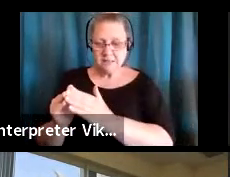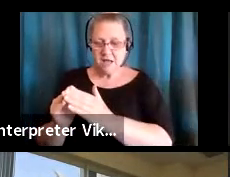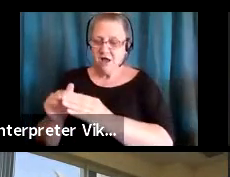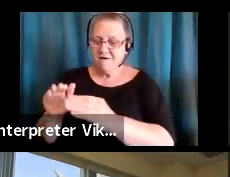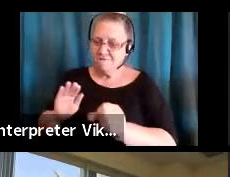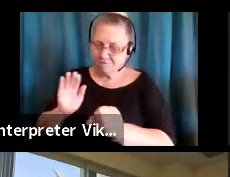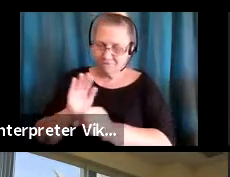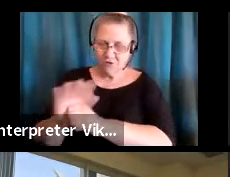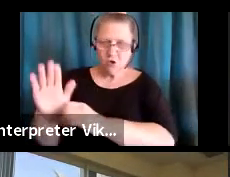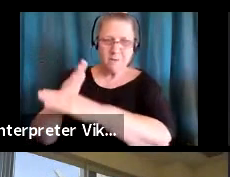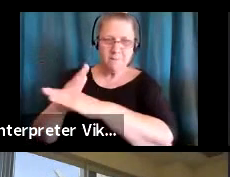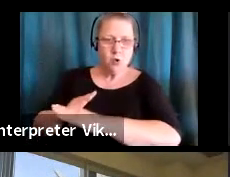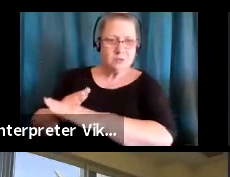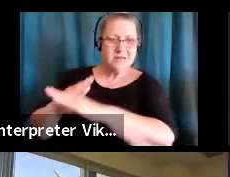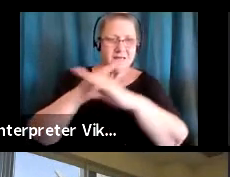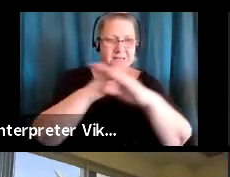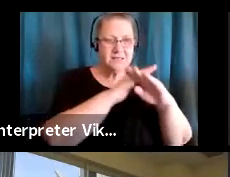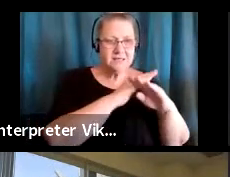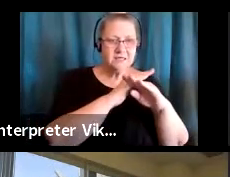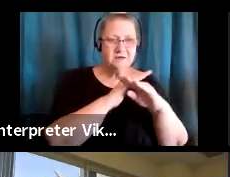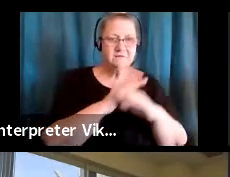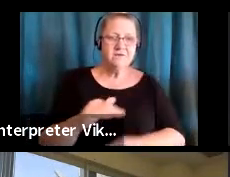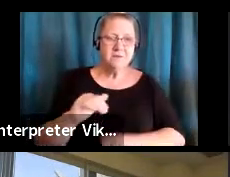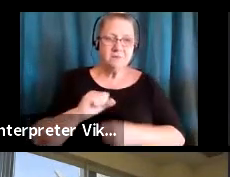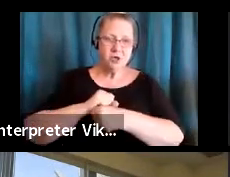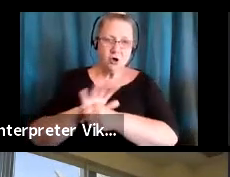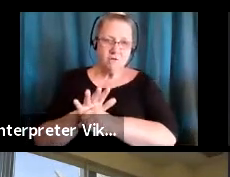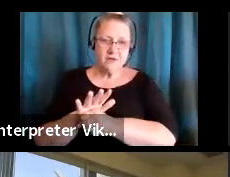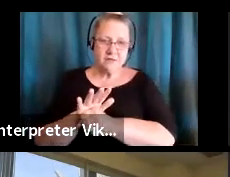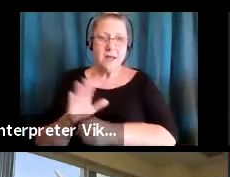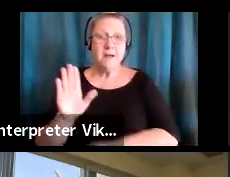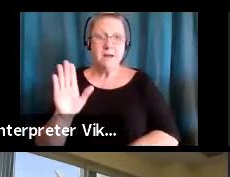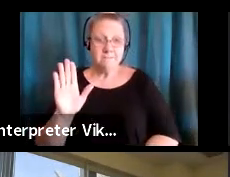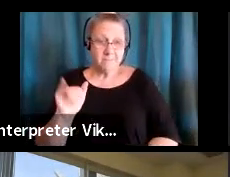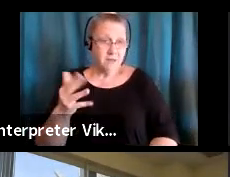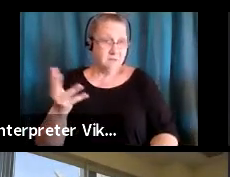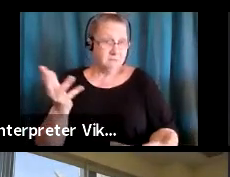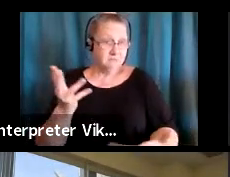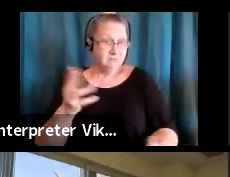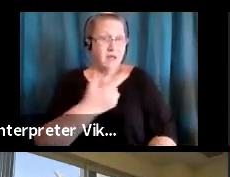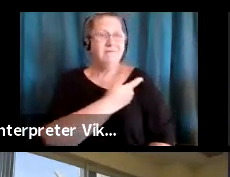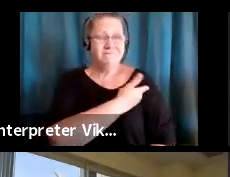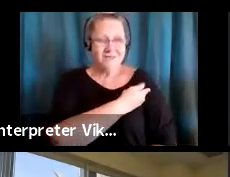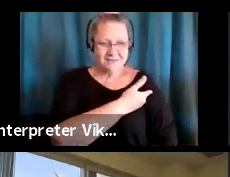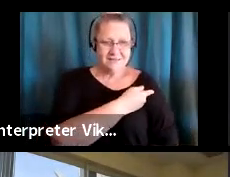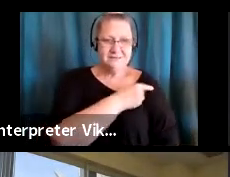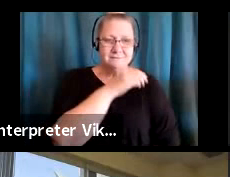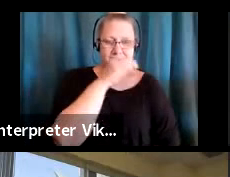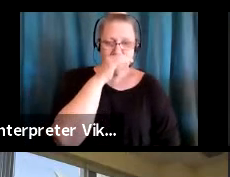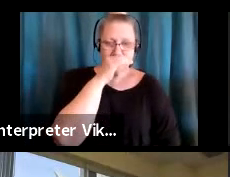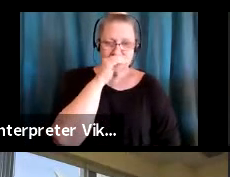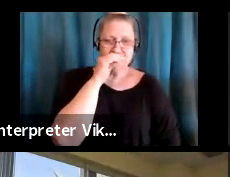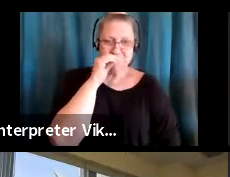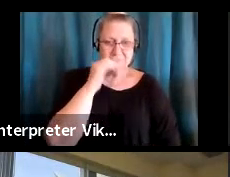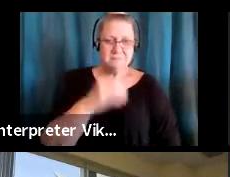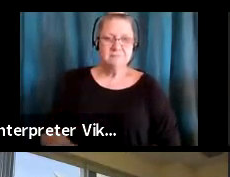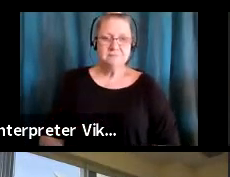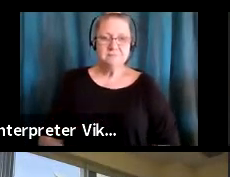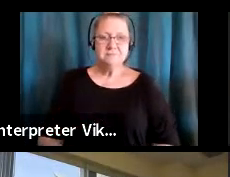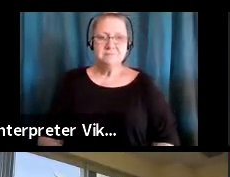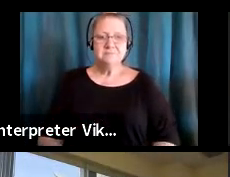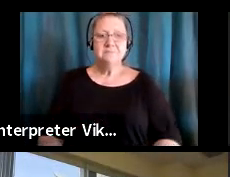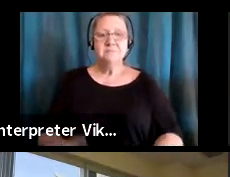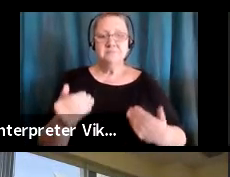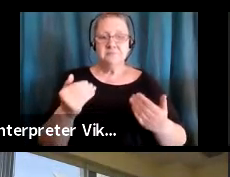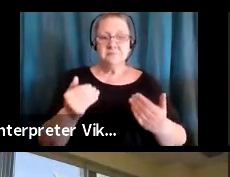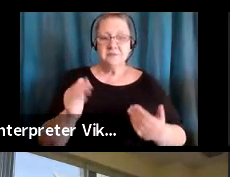protected from COVID-19 by the vaccines. So with that, I want to go ahead and introduce